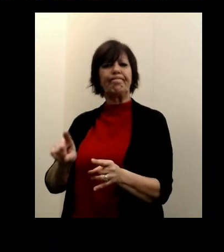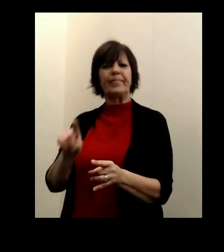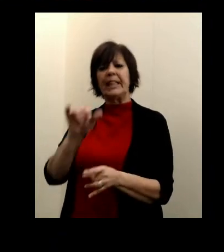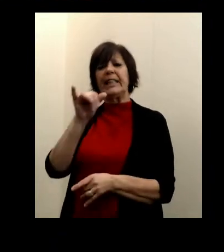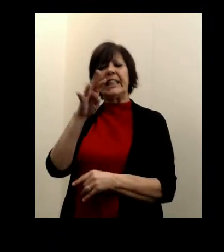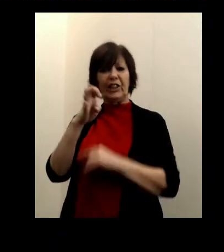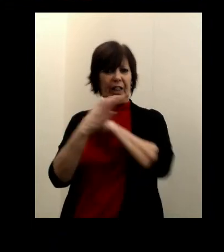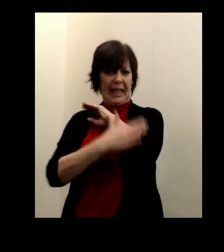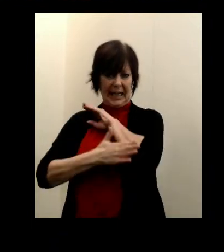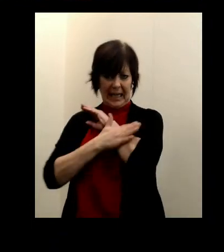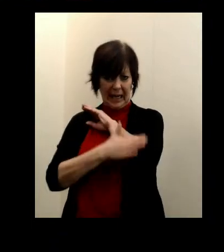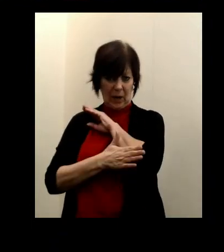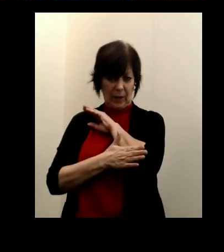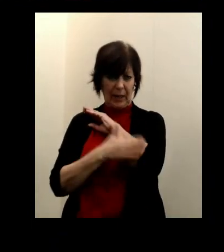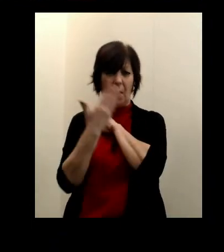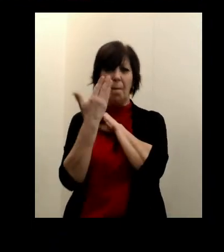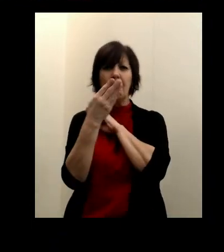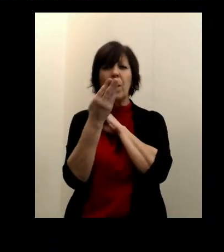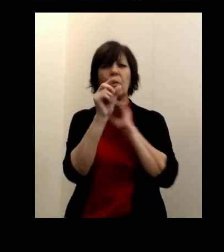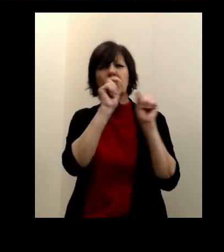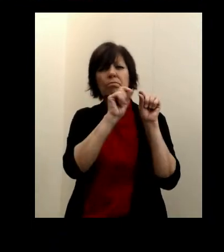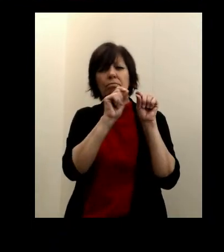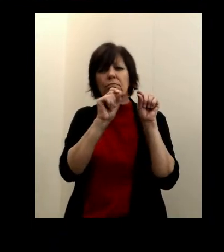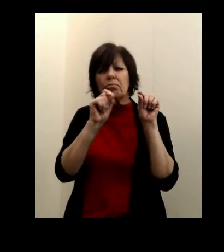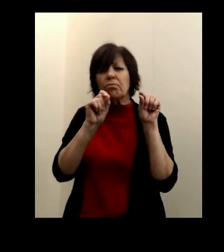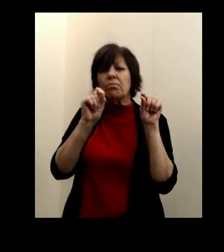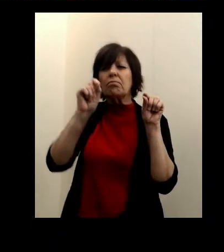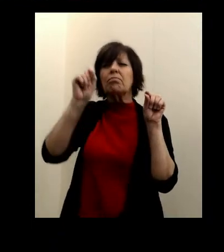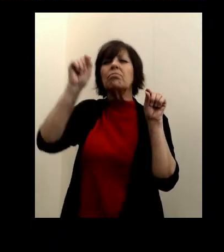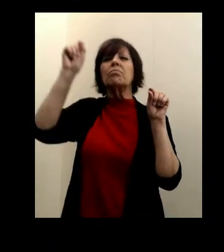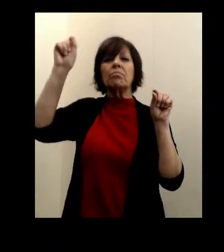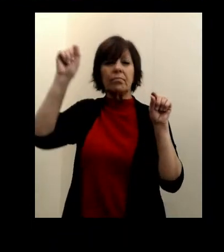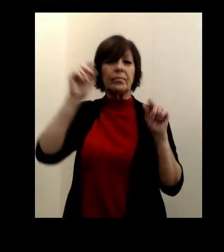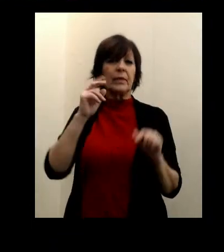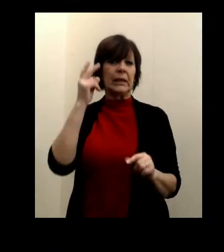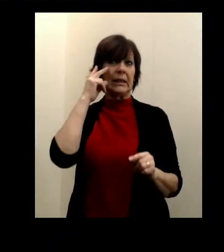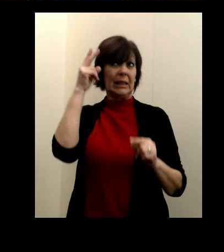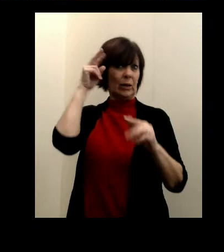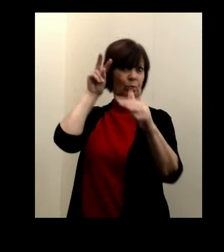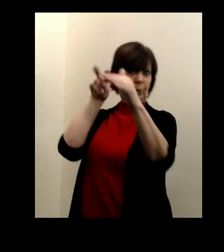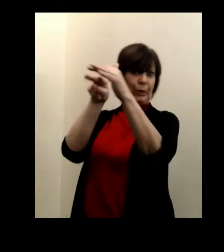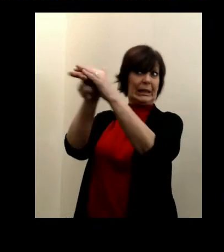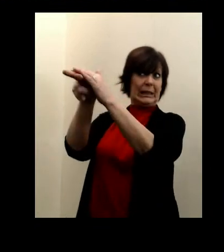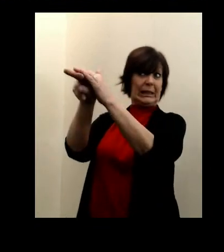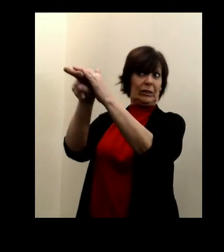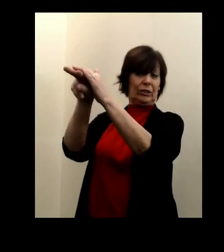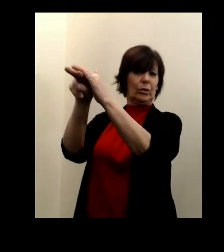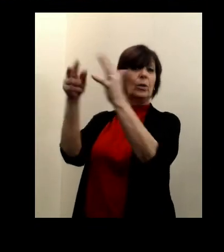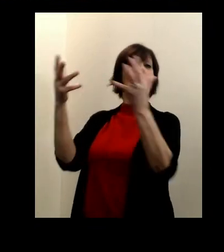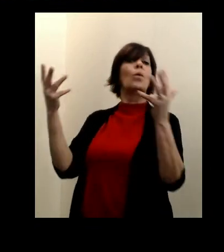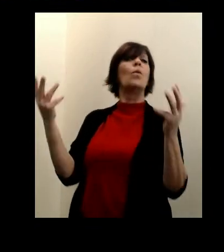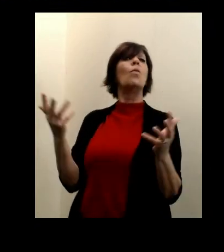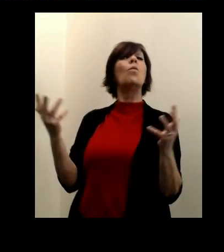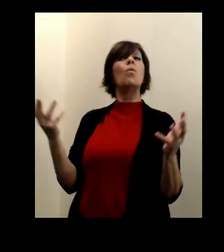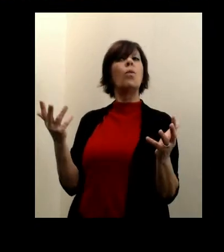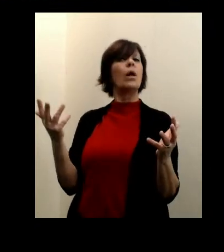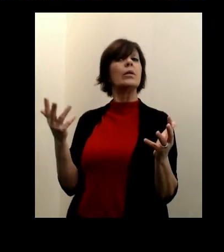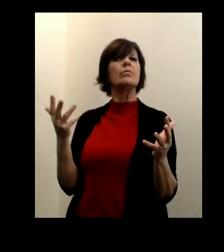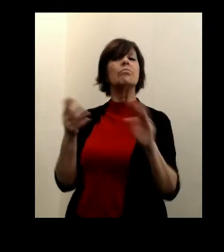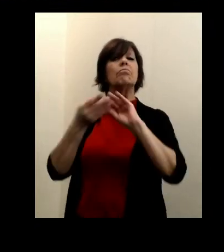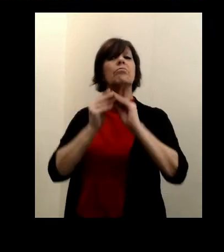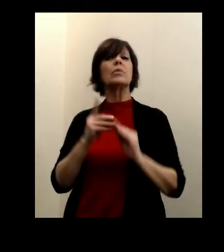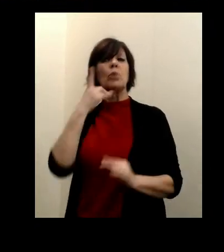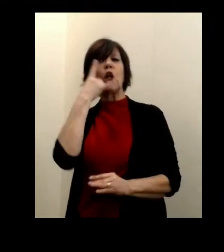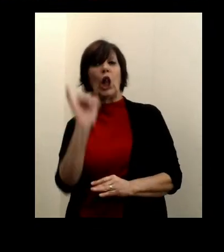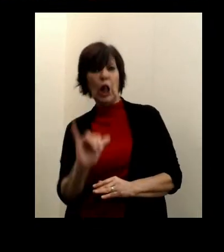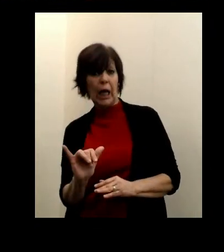County hospitals in the blue dots, and looking at the prediction of what the admissions, the